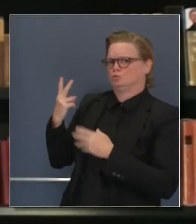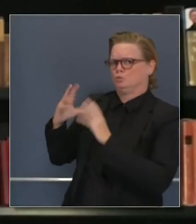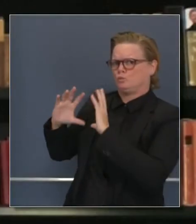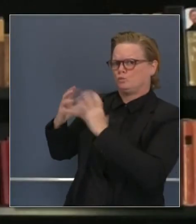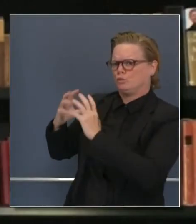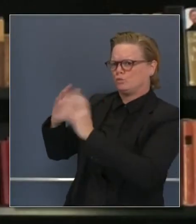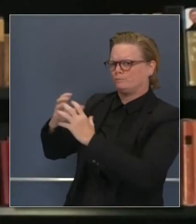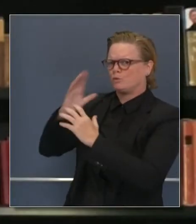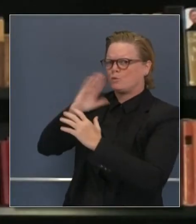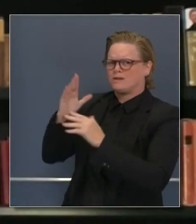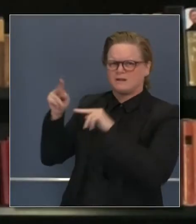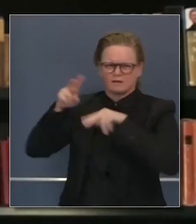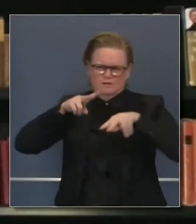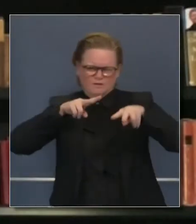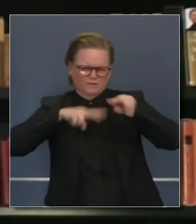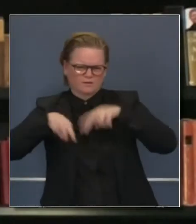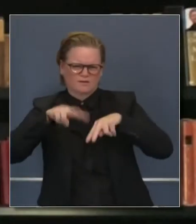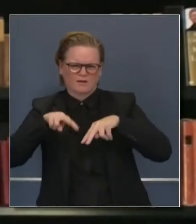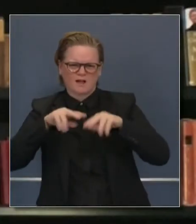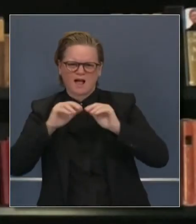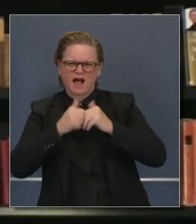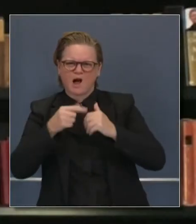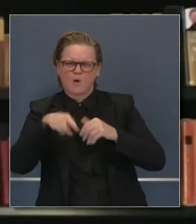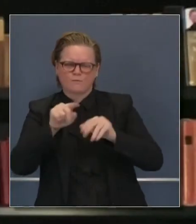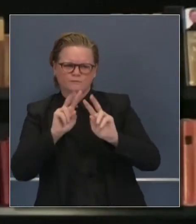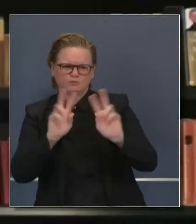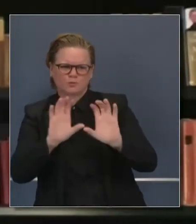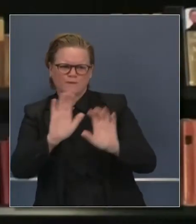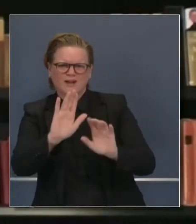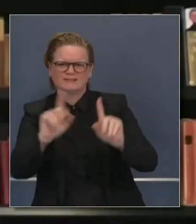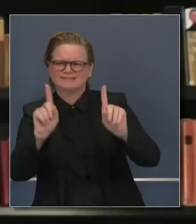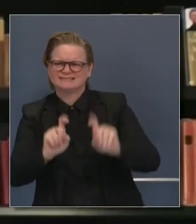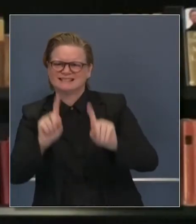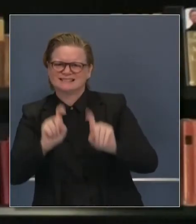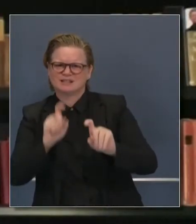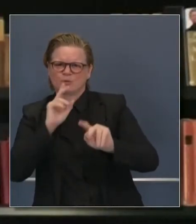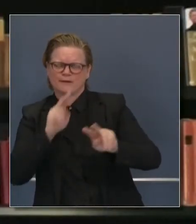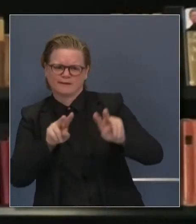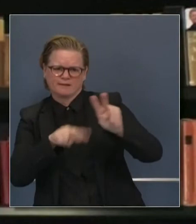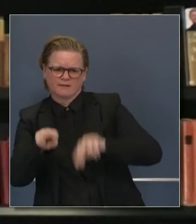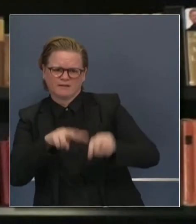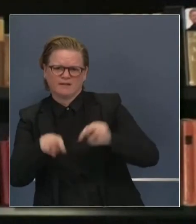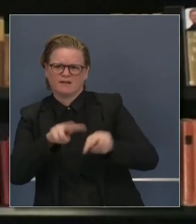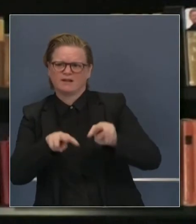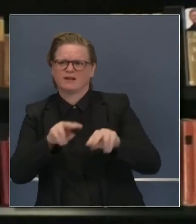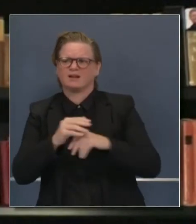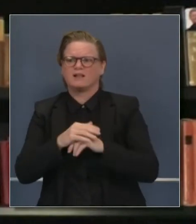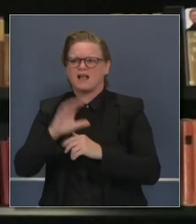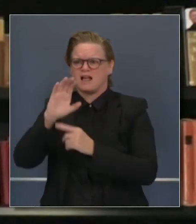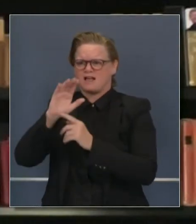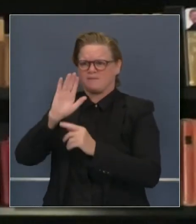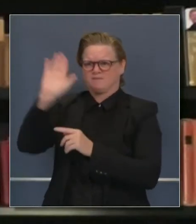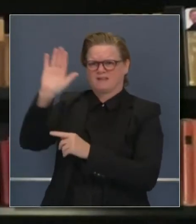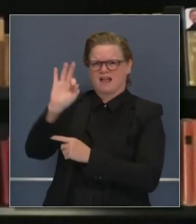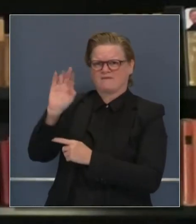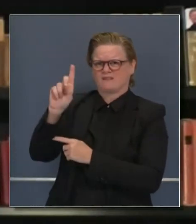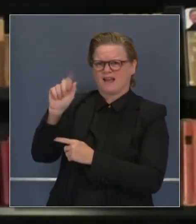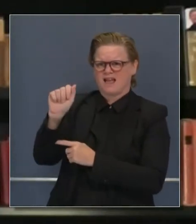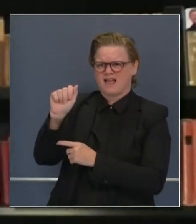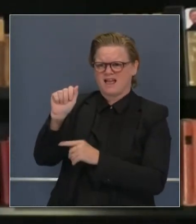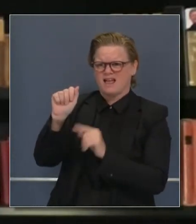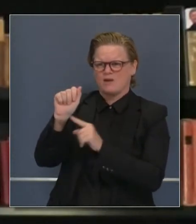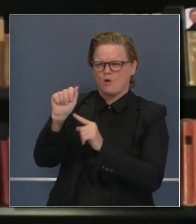been already made public and submitted by the FDA. They've reviewed 2 of those trials. We're waiting for the details, 3rd